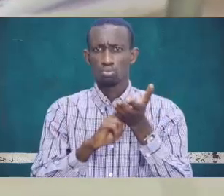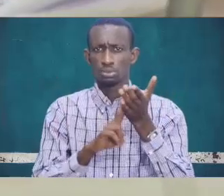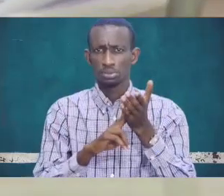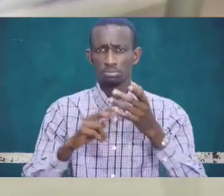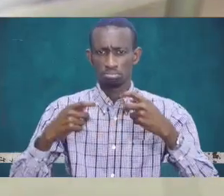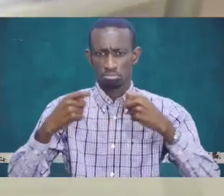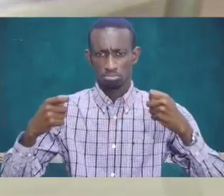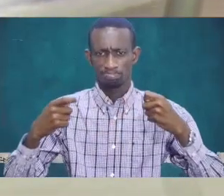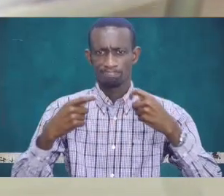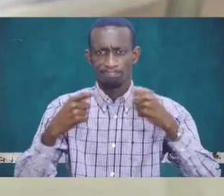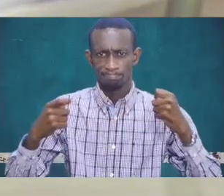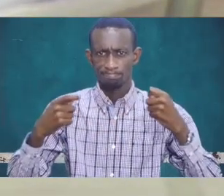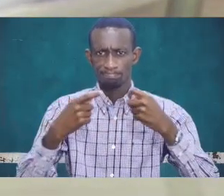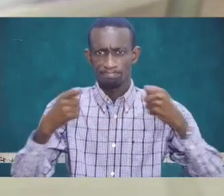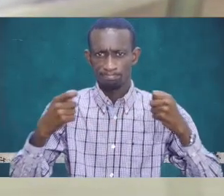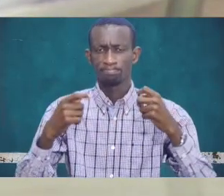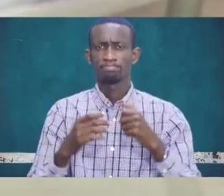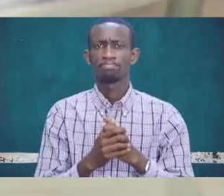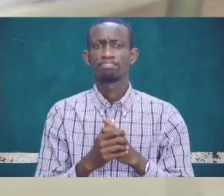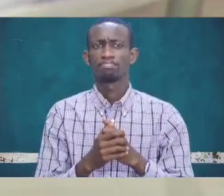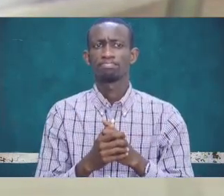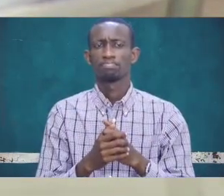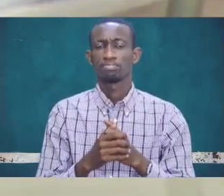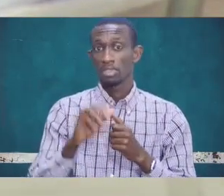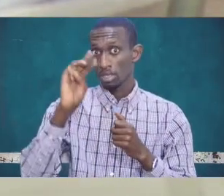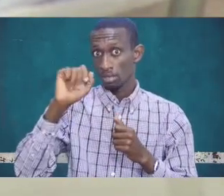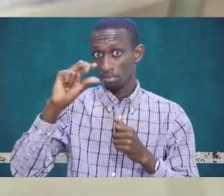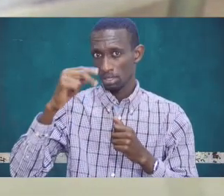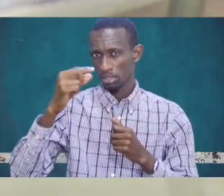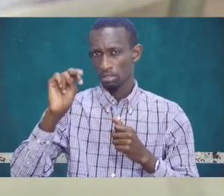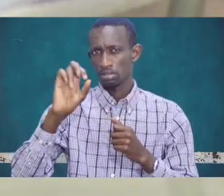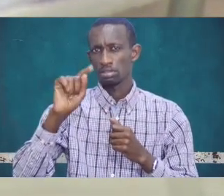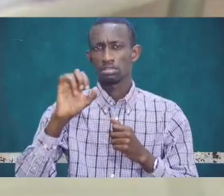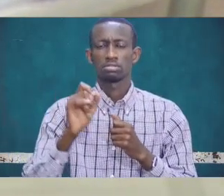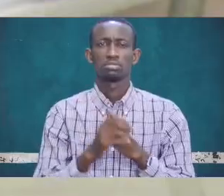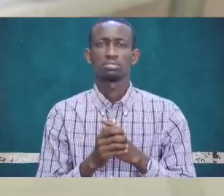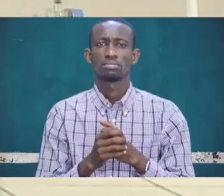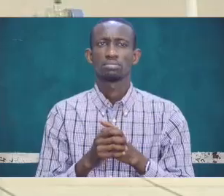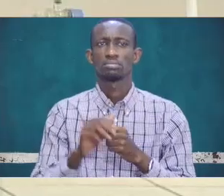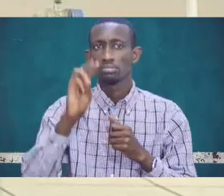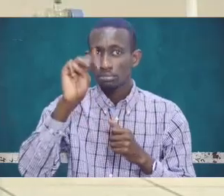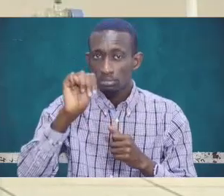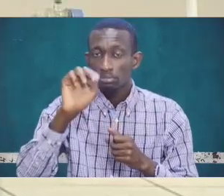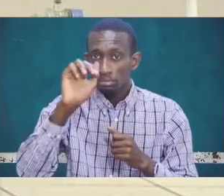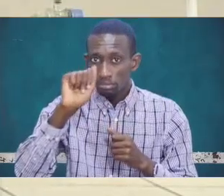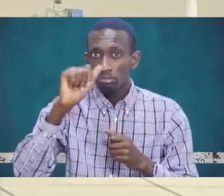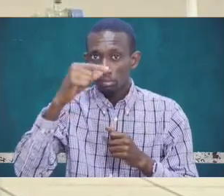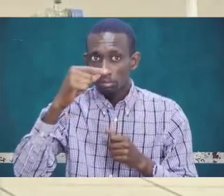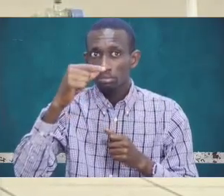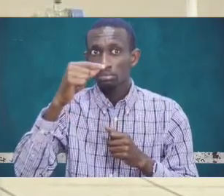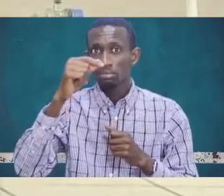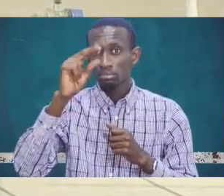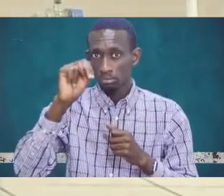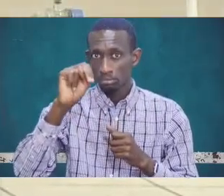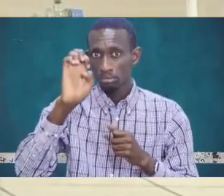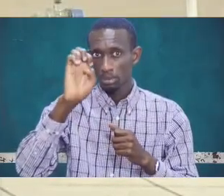to separate these mixtures. So magnetization is another method that separates the mixtures. Remember,